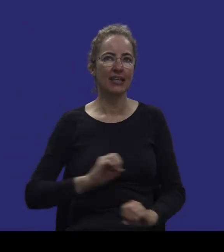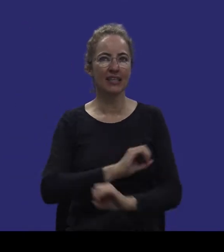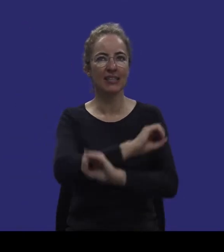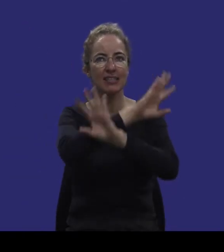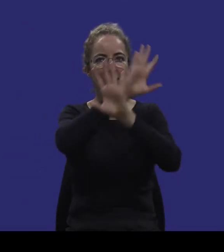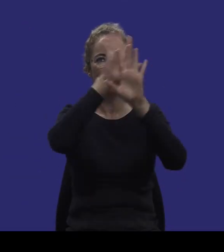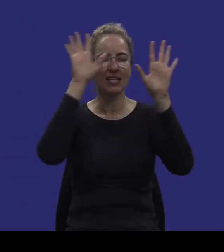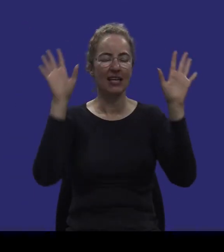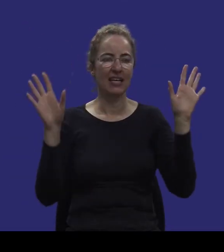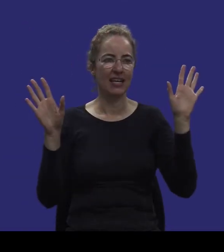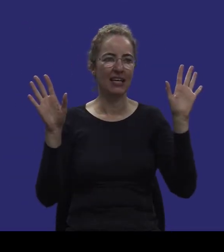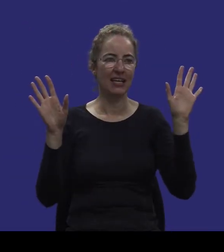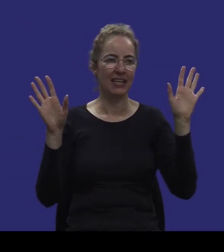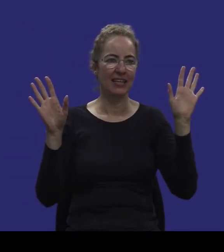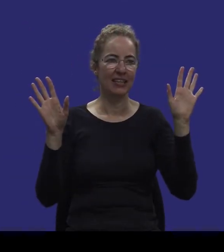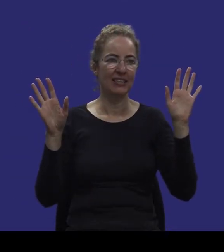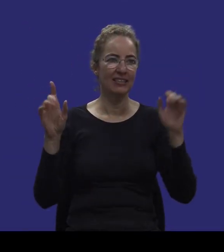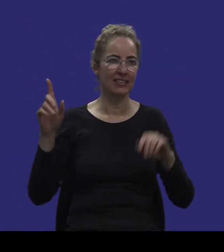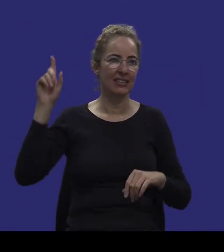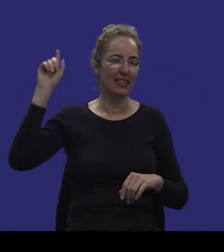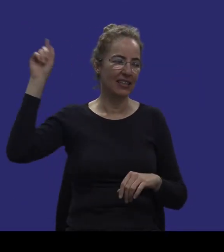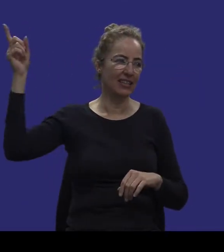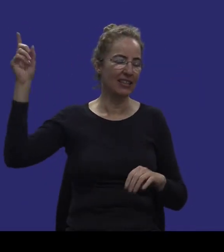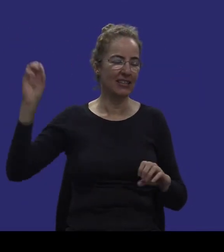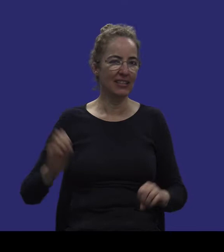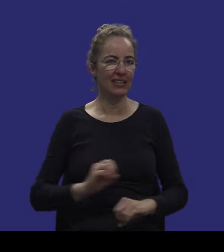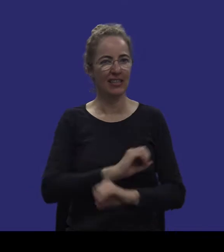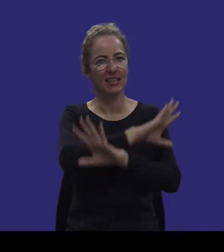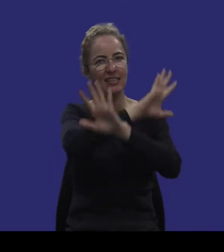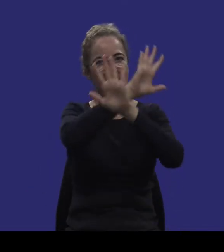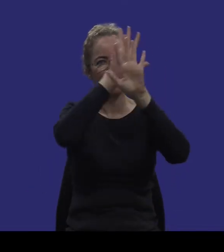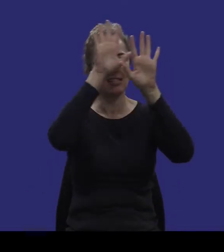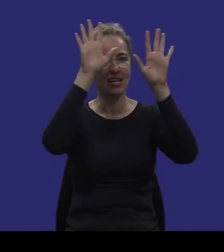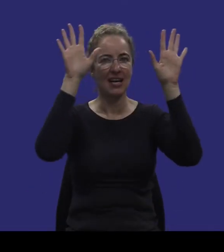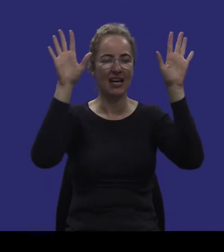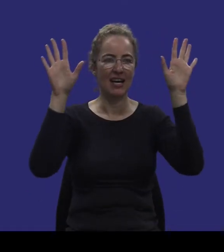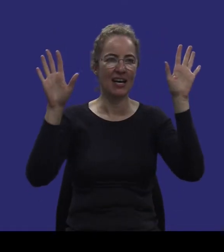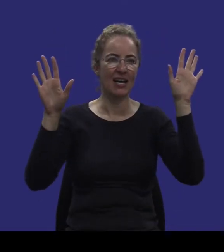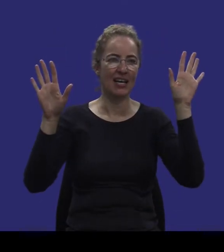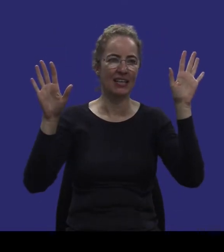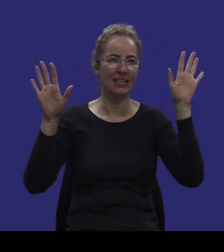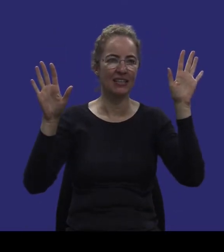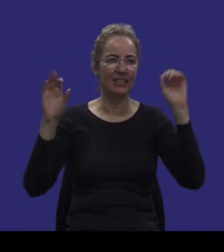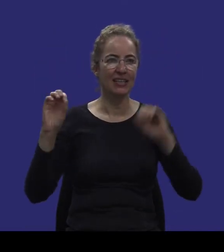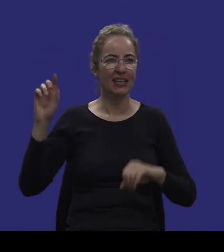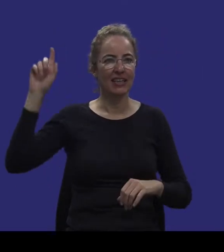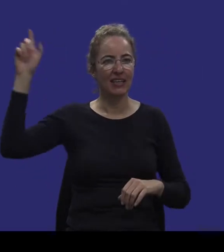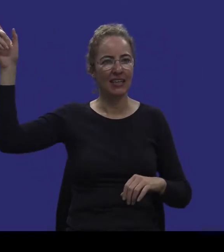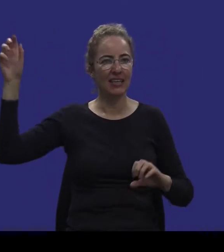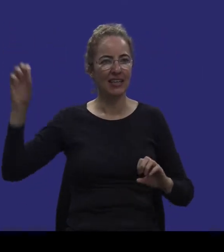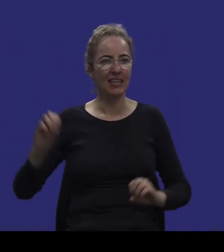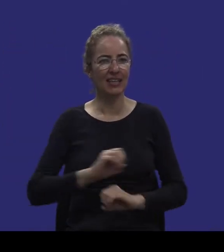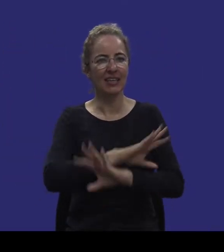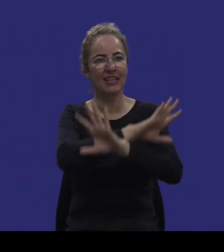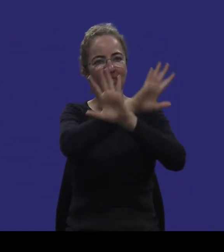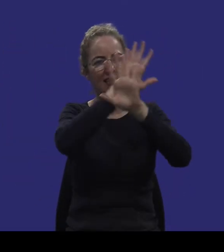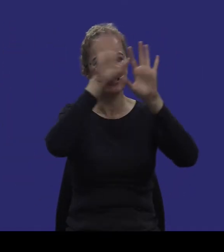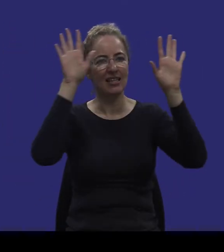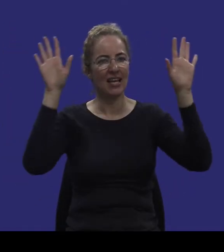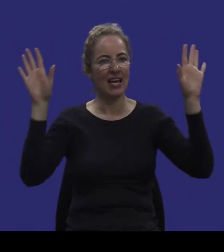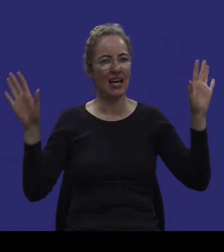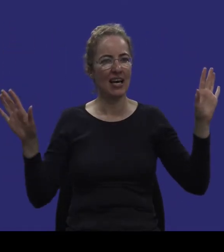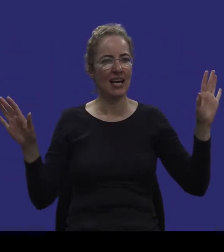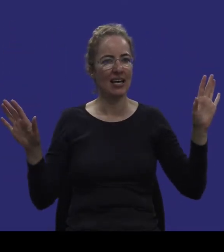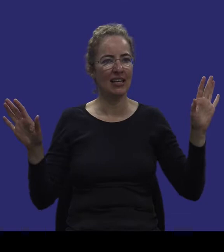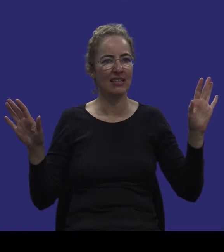He is the light. He is the light. He is